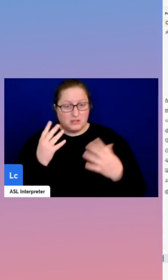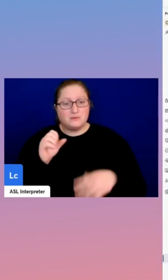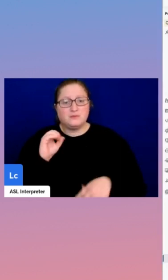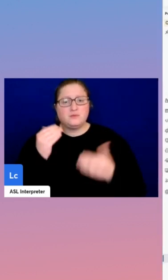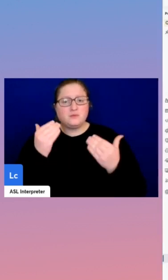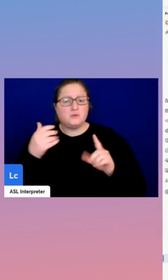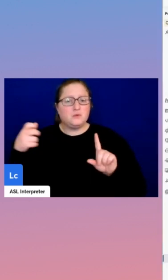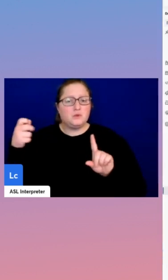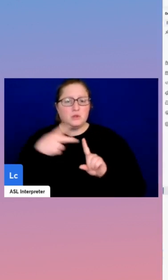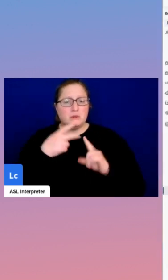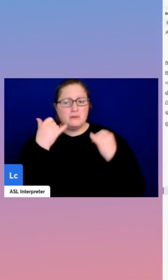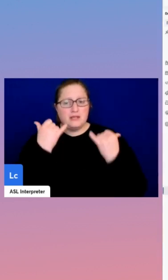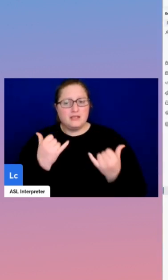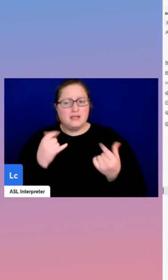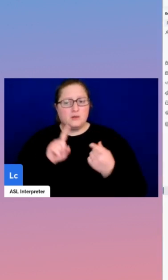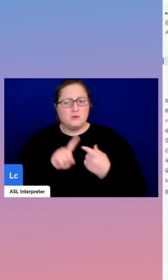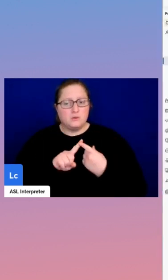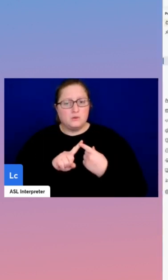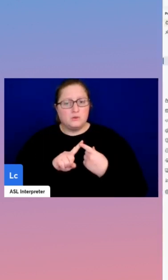now to